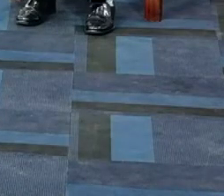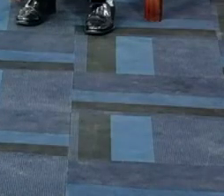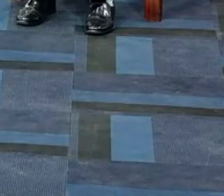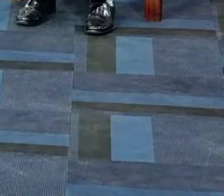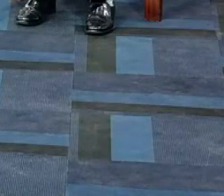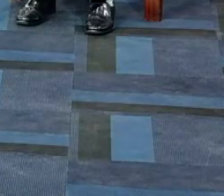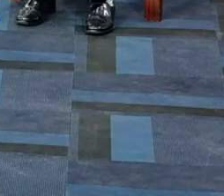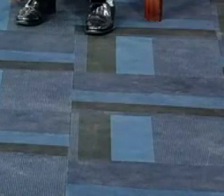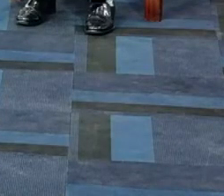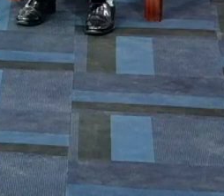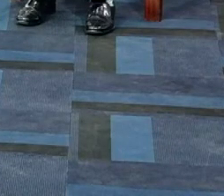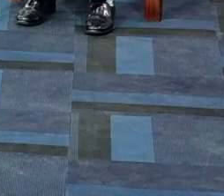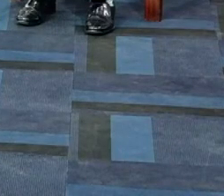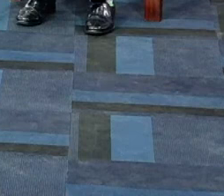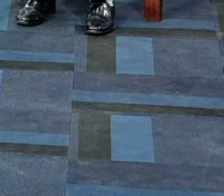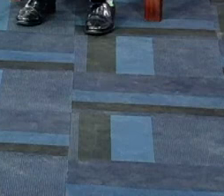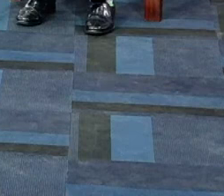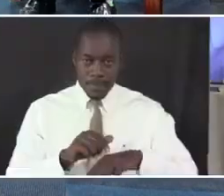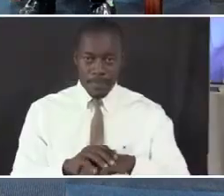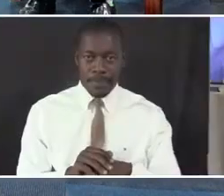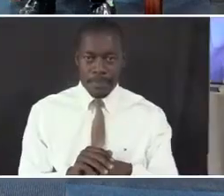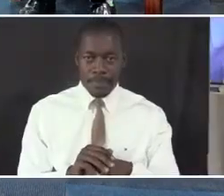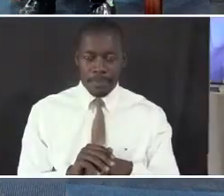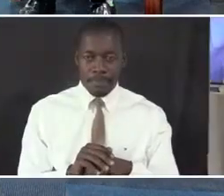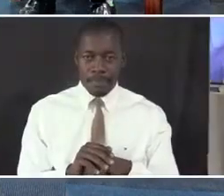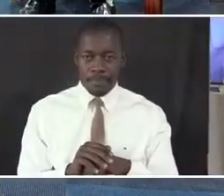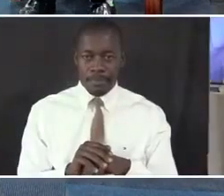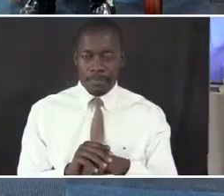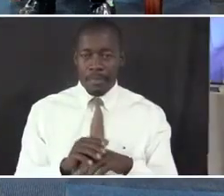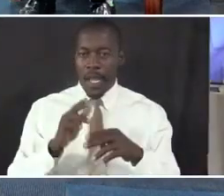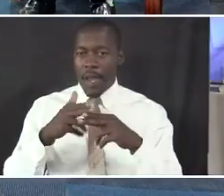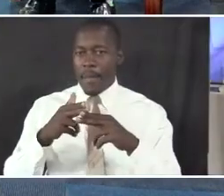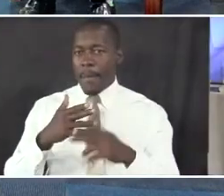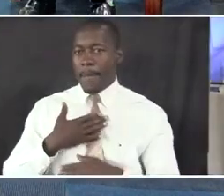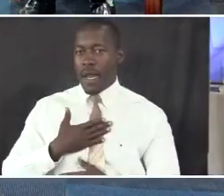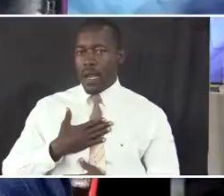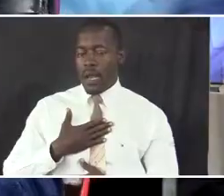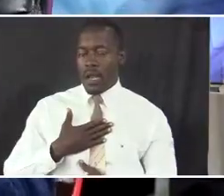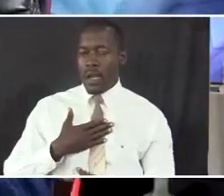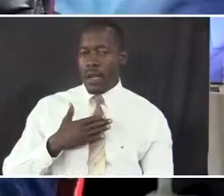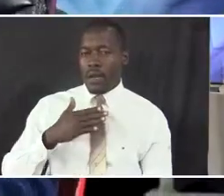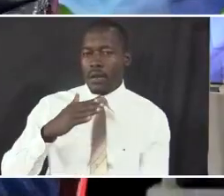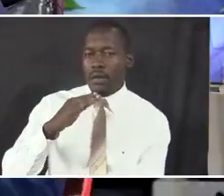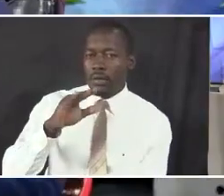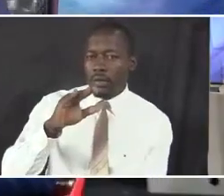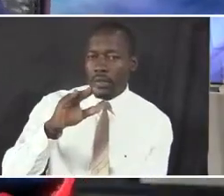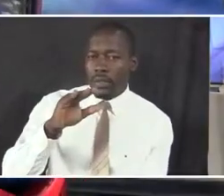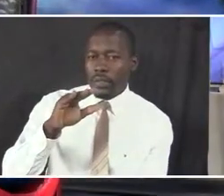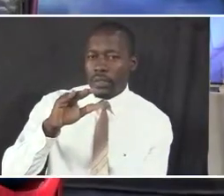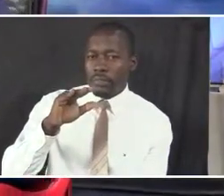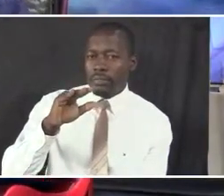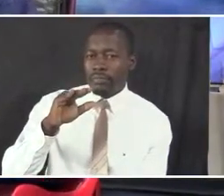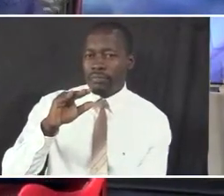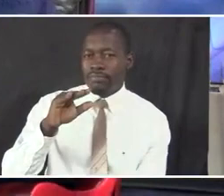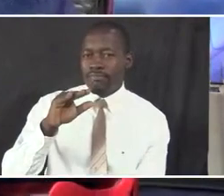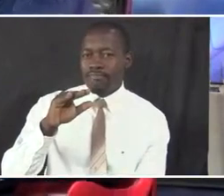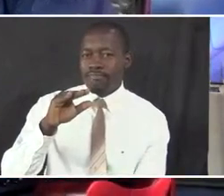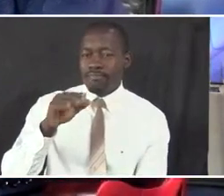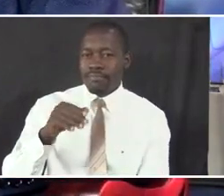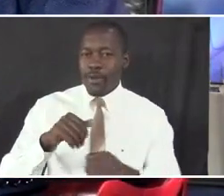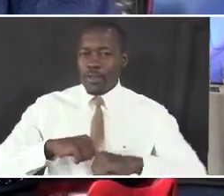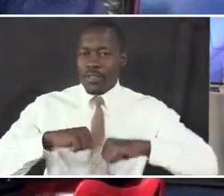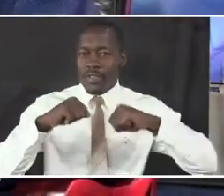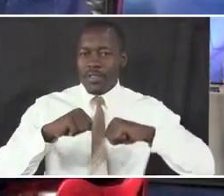good, know the time. My name is Wilson Jenga. Currently the principal, Maxwell Adventist Preparatory